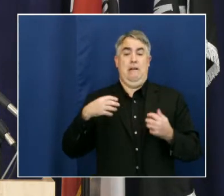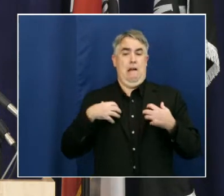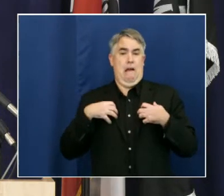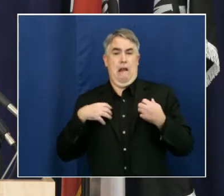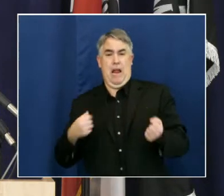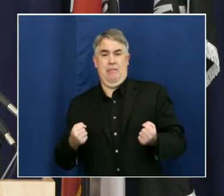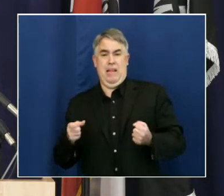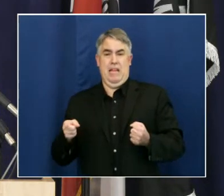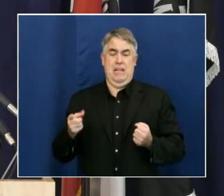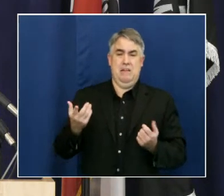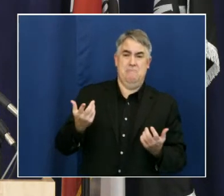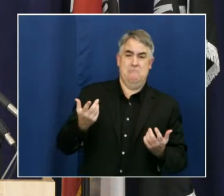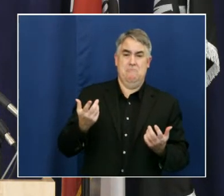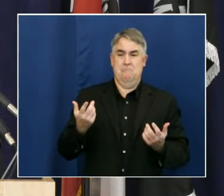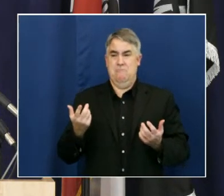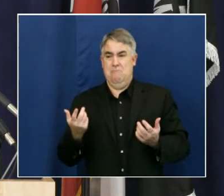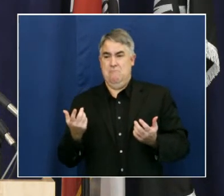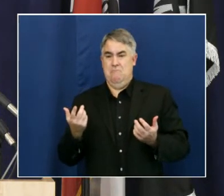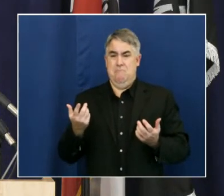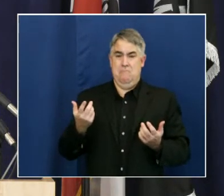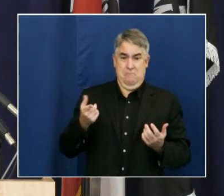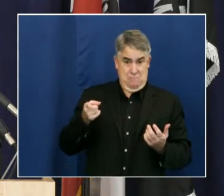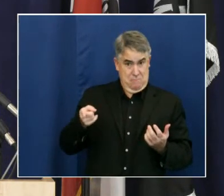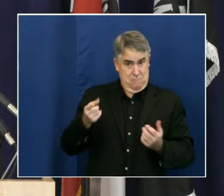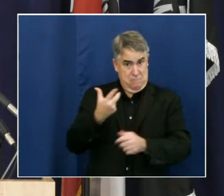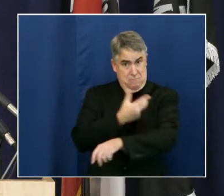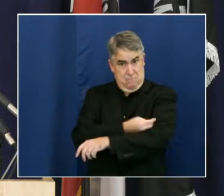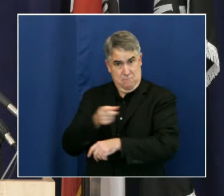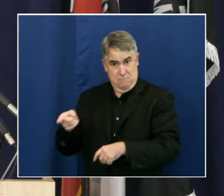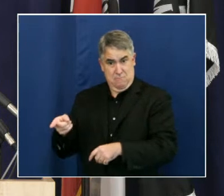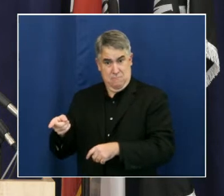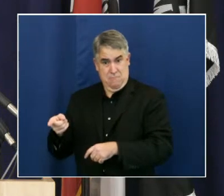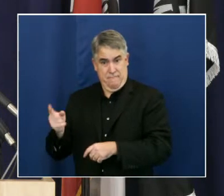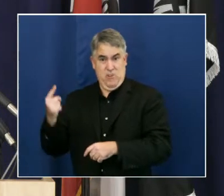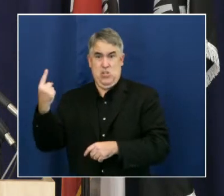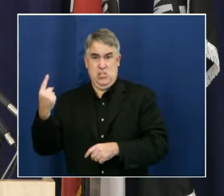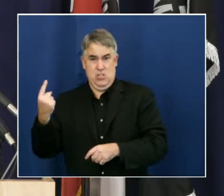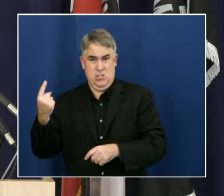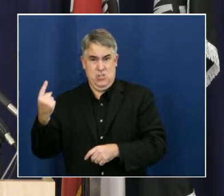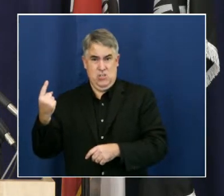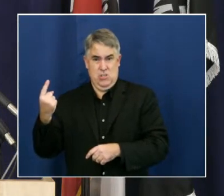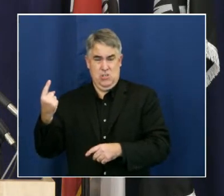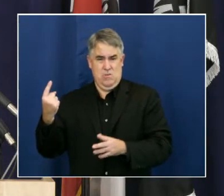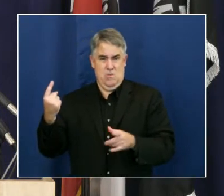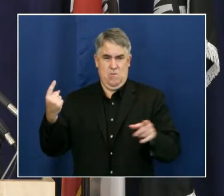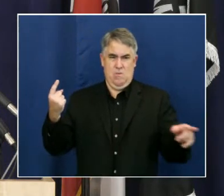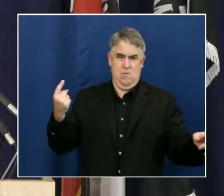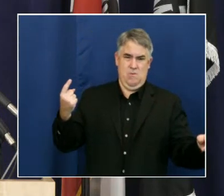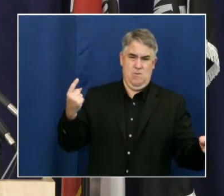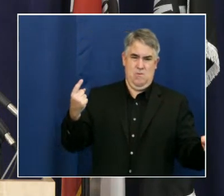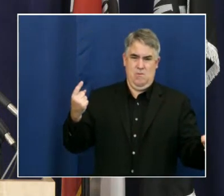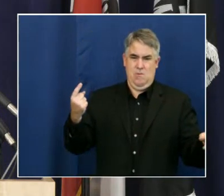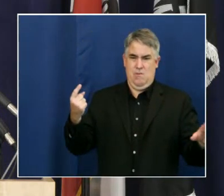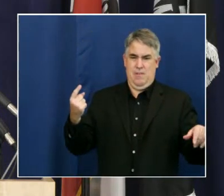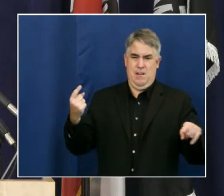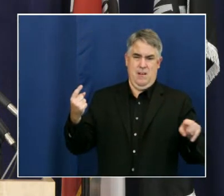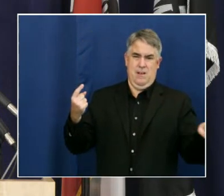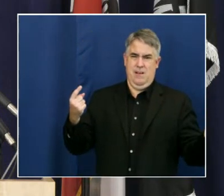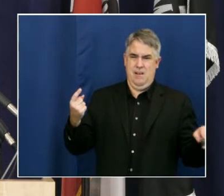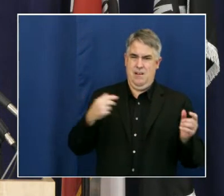San Diego County, they are getting it ahead of people in San Diego County who are in that higher tier. Am I understanding it